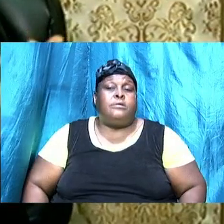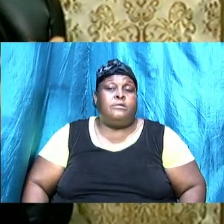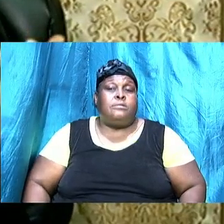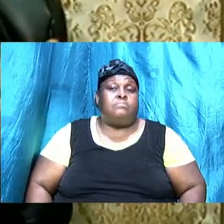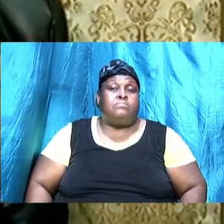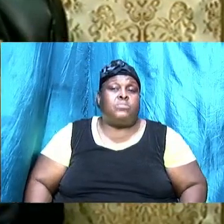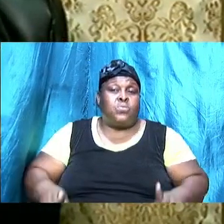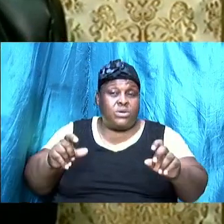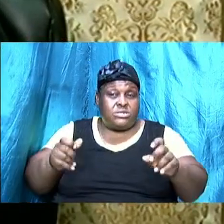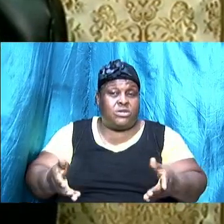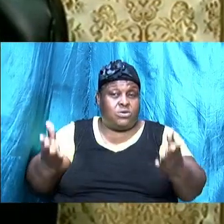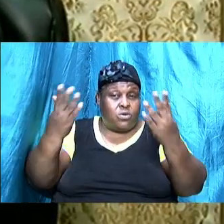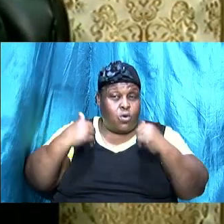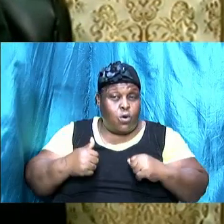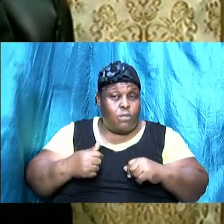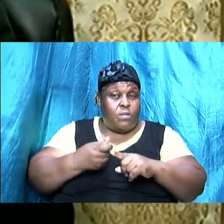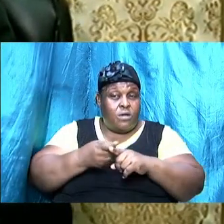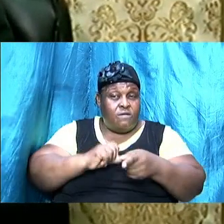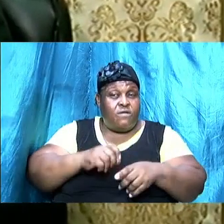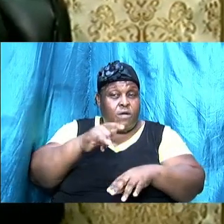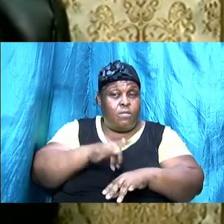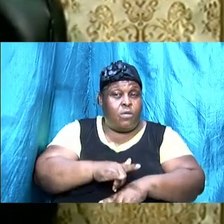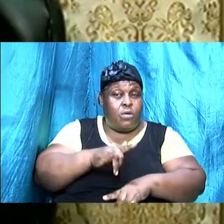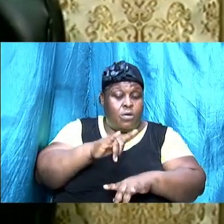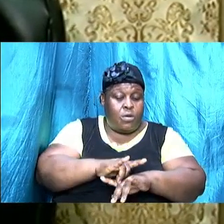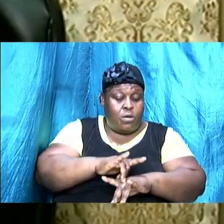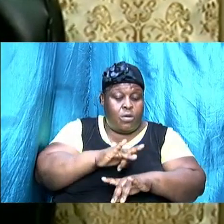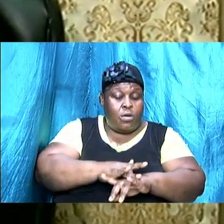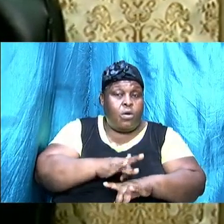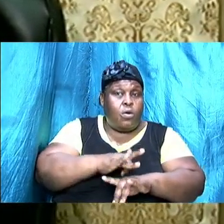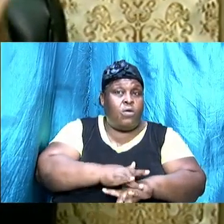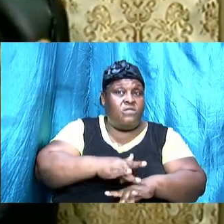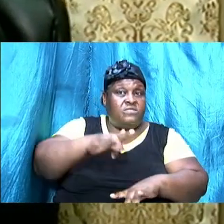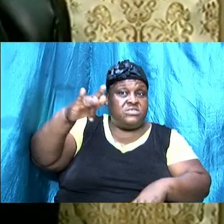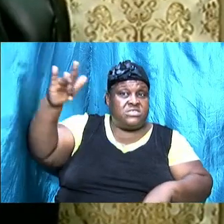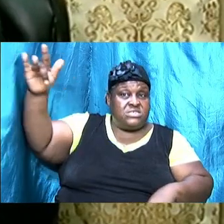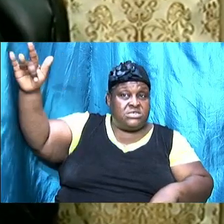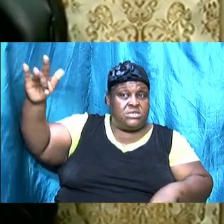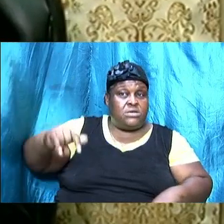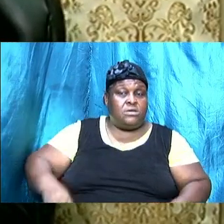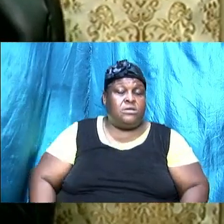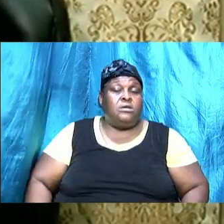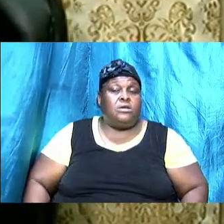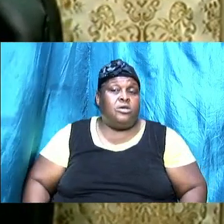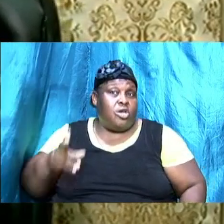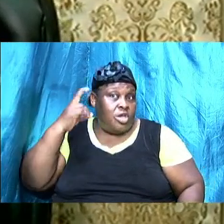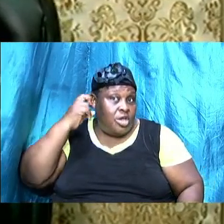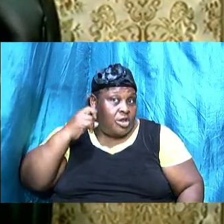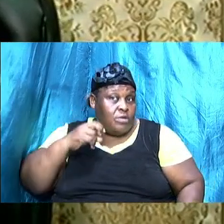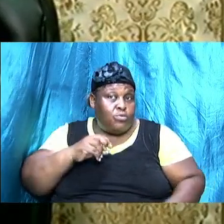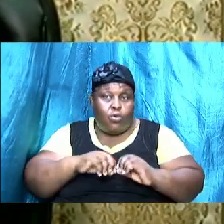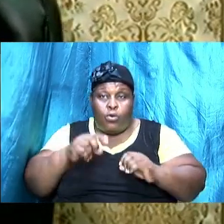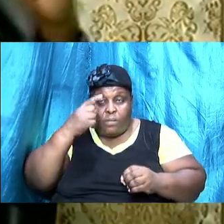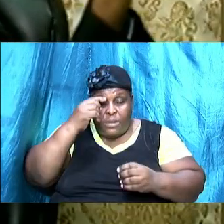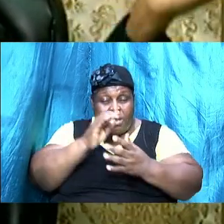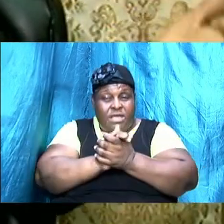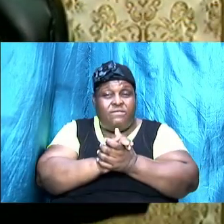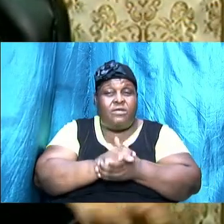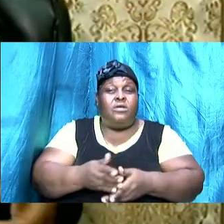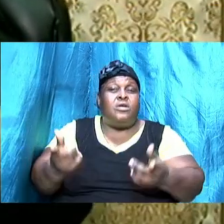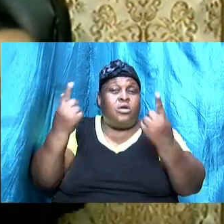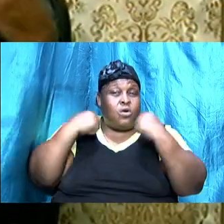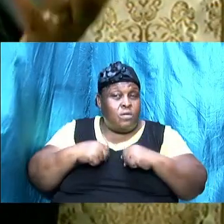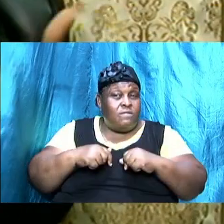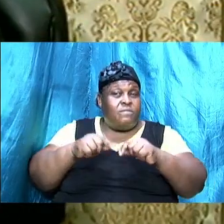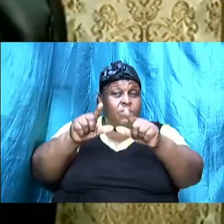overseas. So you hear them, don't believe that they are from our local assembly or from an assembly down